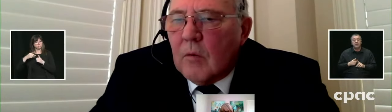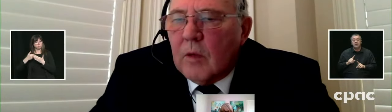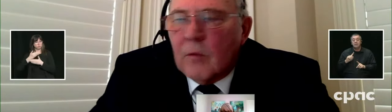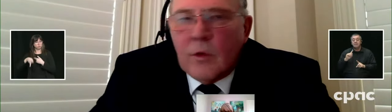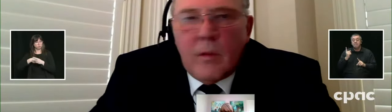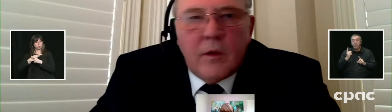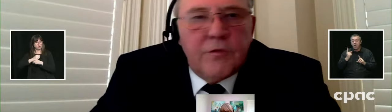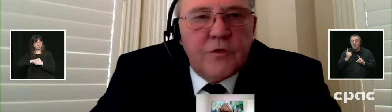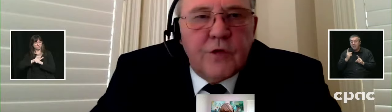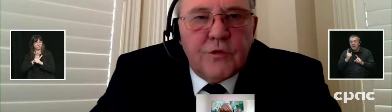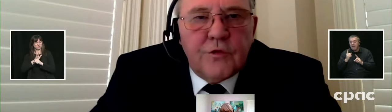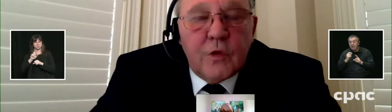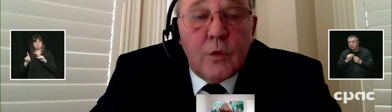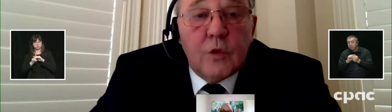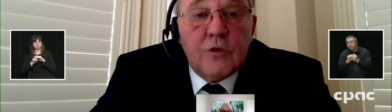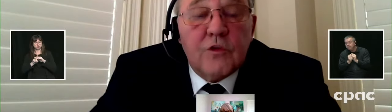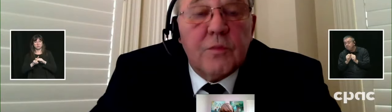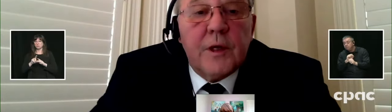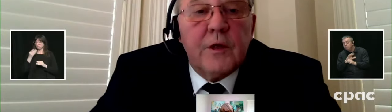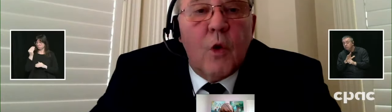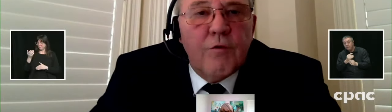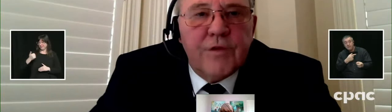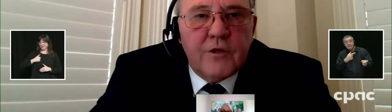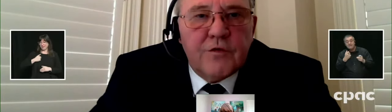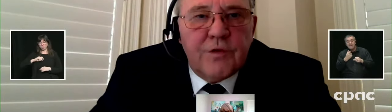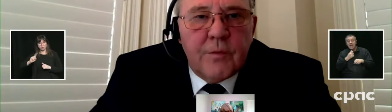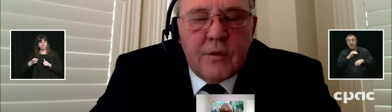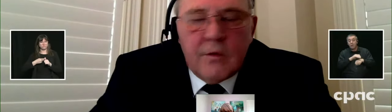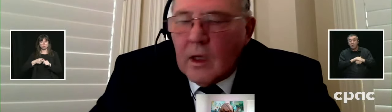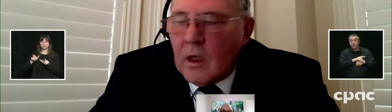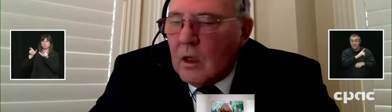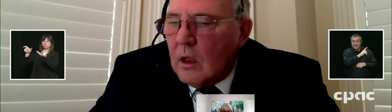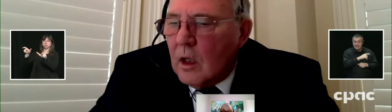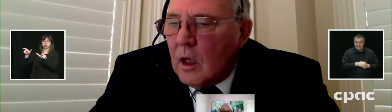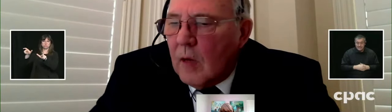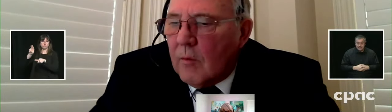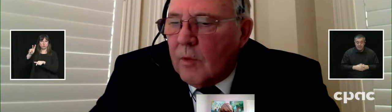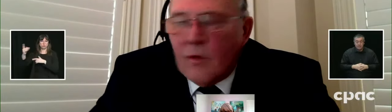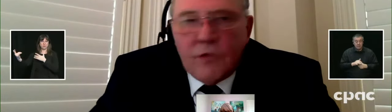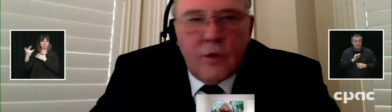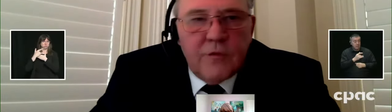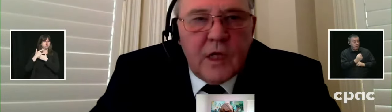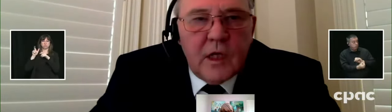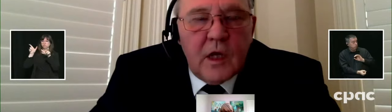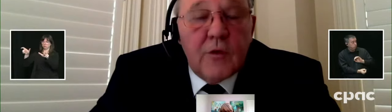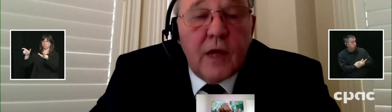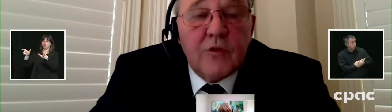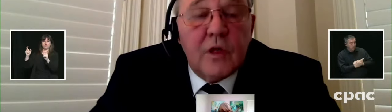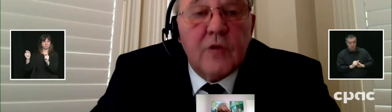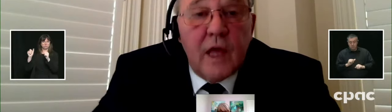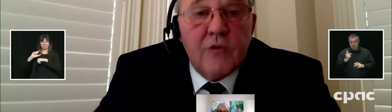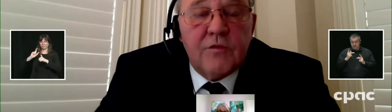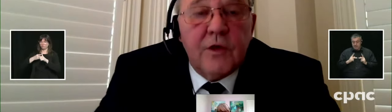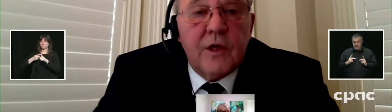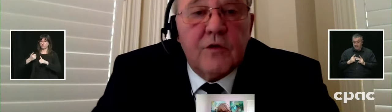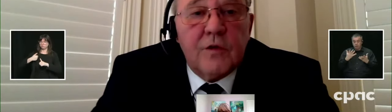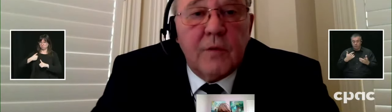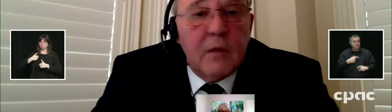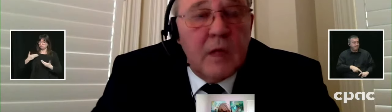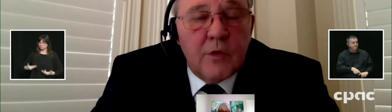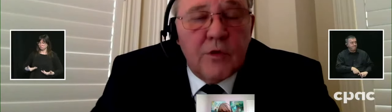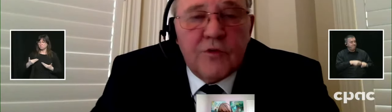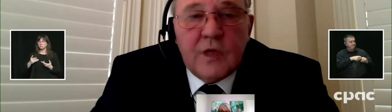emerged, we were among the first countries in the world to suspend all flights from the UK. We also have taken other action as